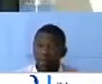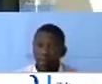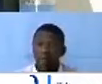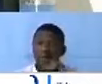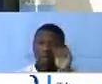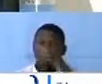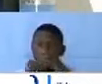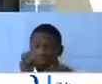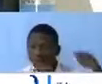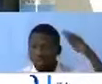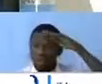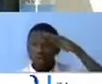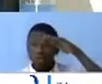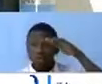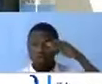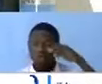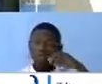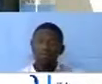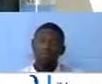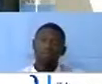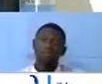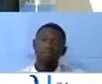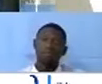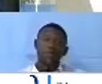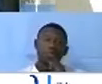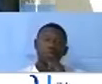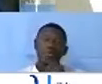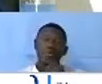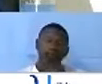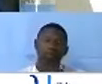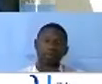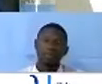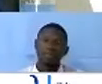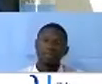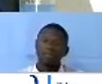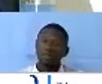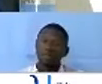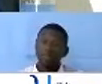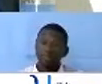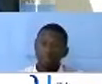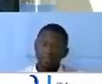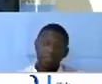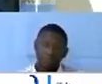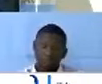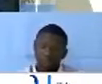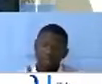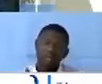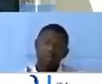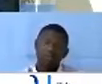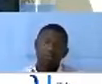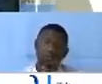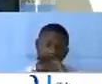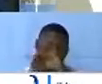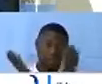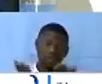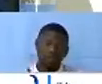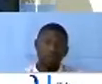senior. Ñi nga xamné ñoo la fété ko ci ma xam. Was almost de facto deputy director general. Nga xamné koku sax mo topon ci njit